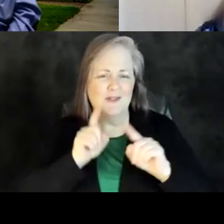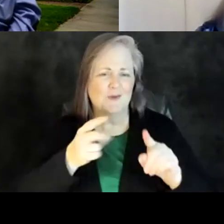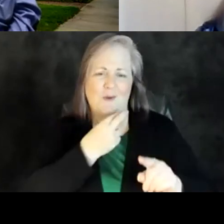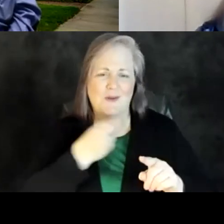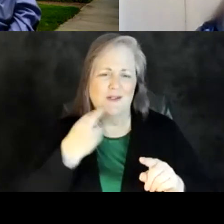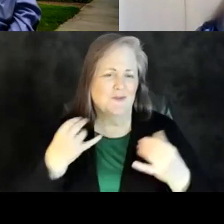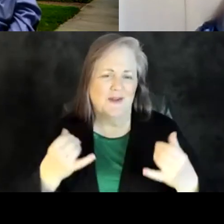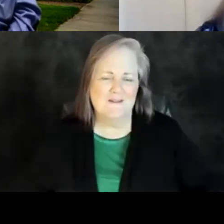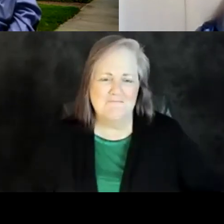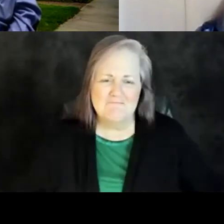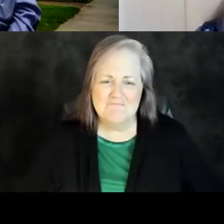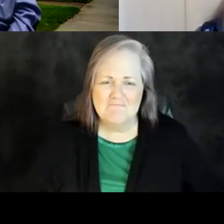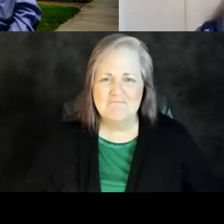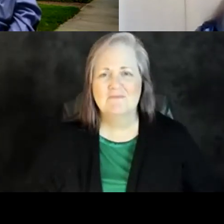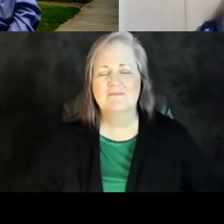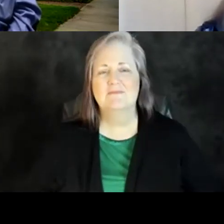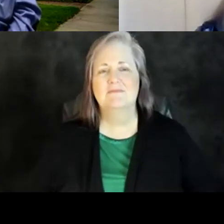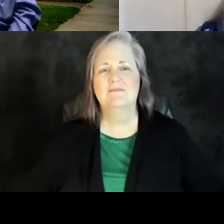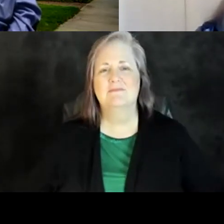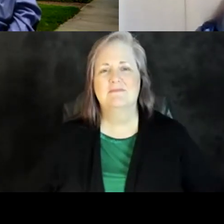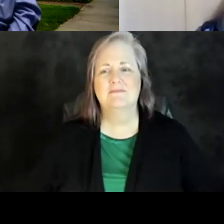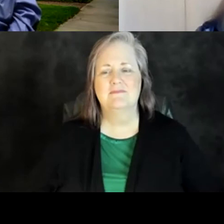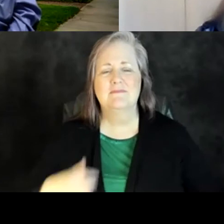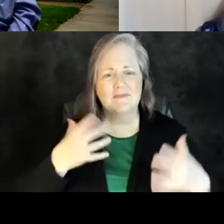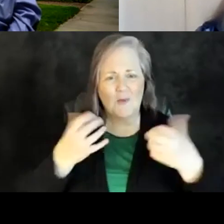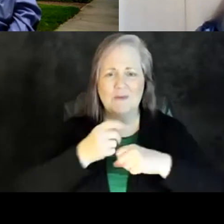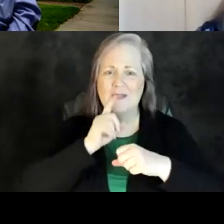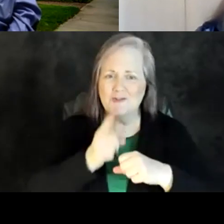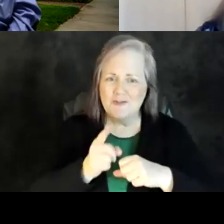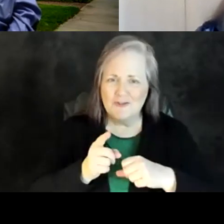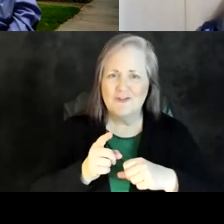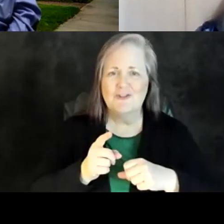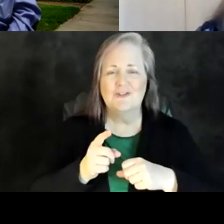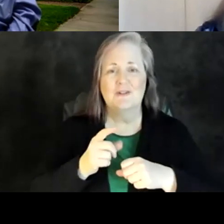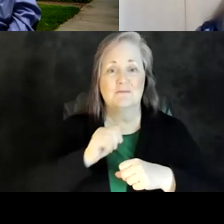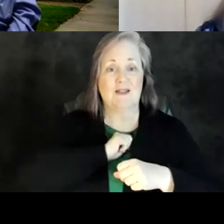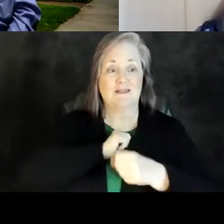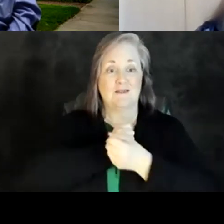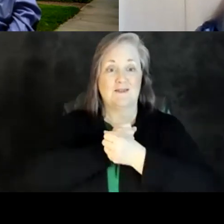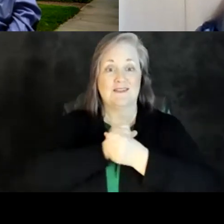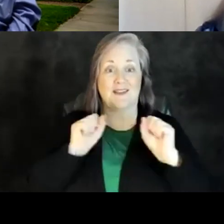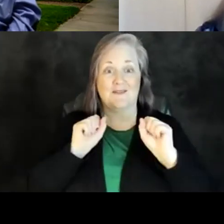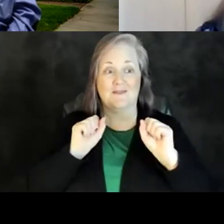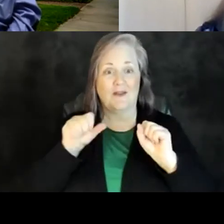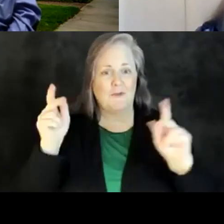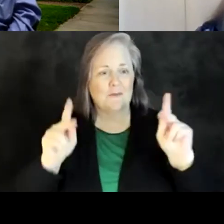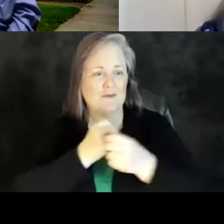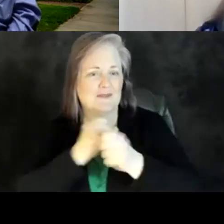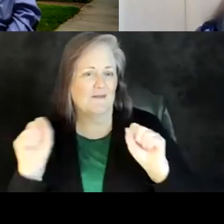now. I want to make sure that I keep myself safe and keep others safe.